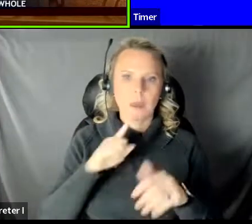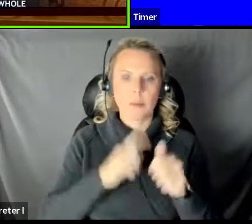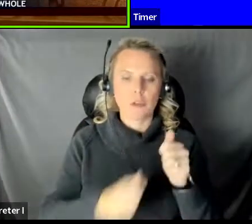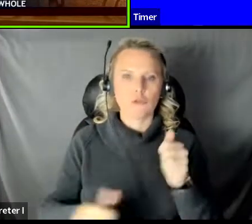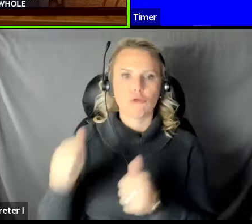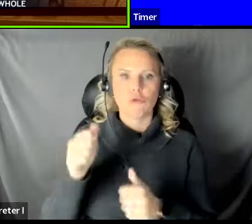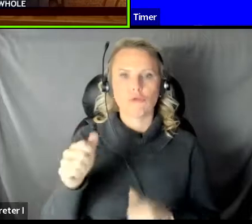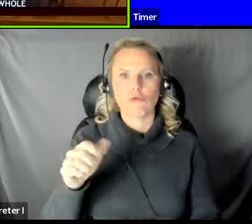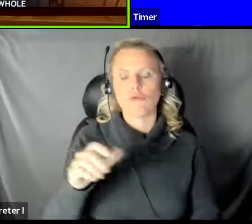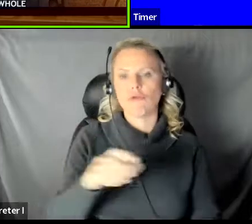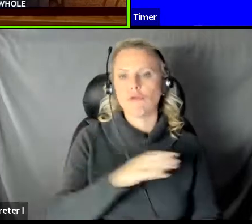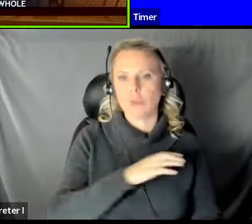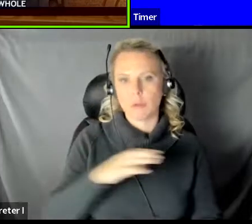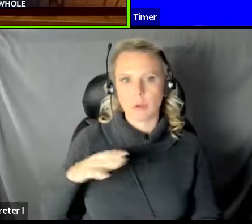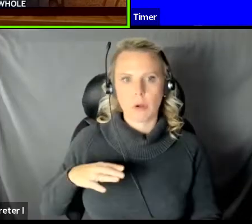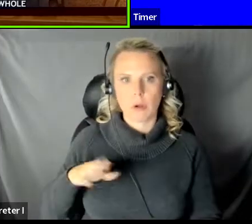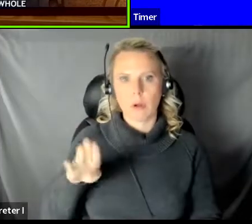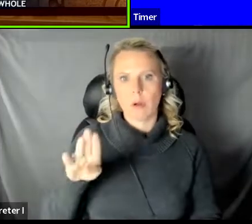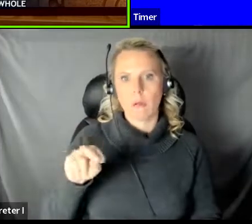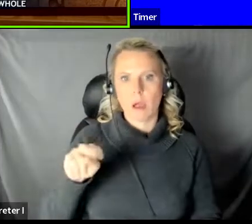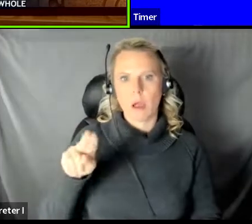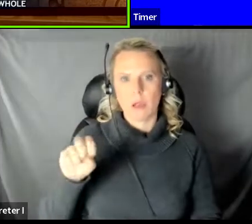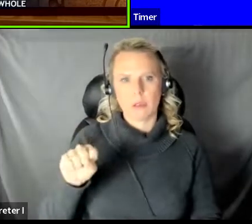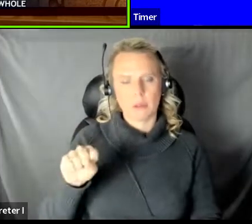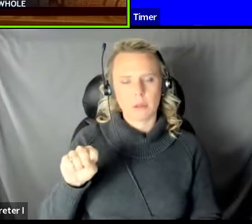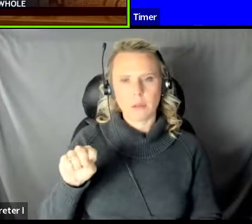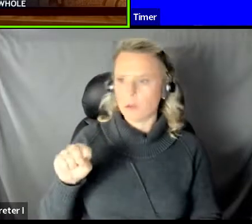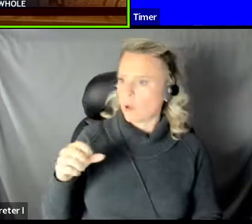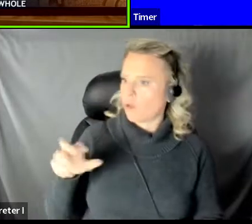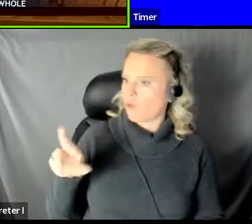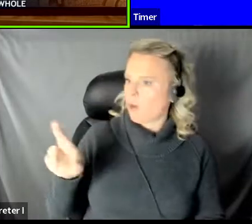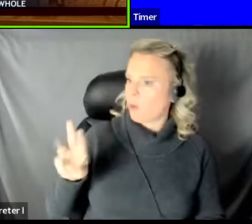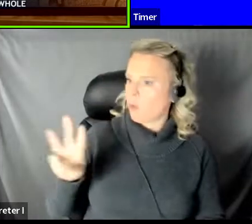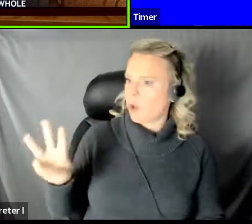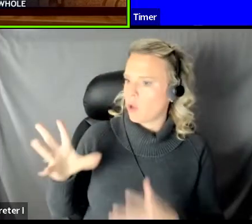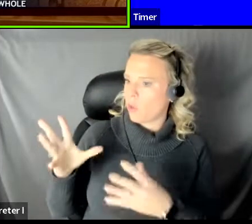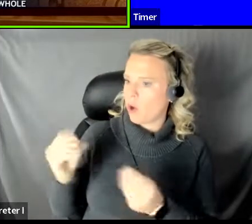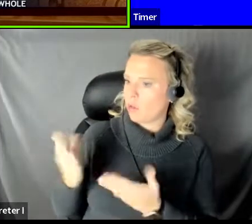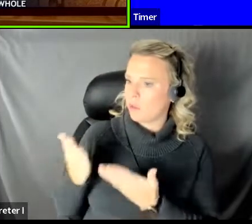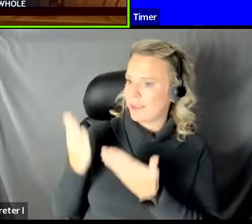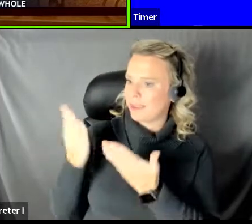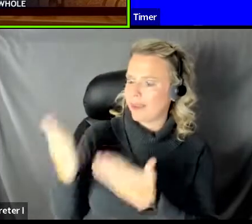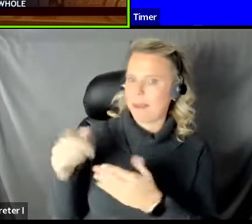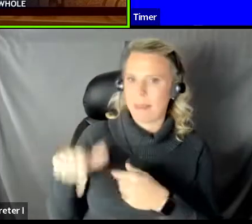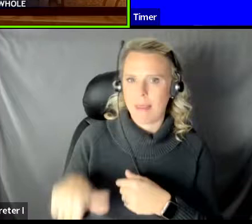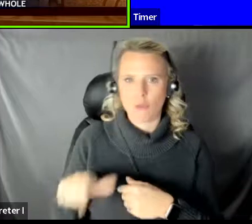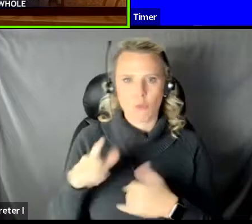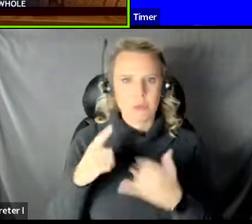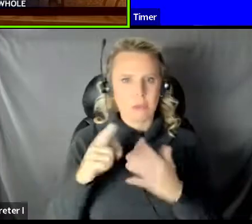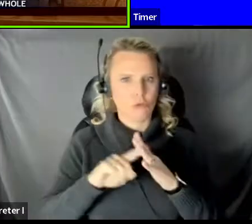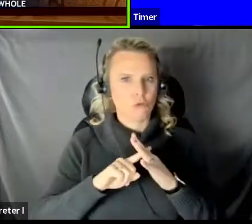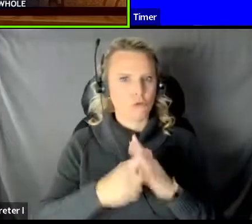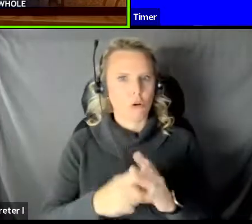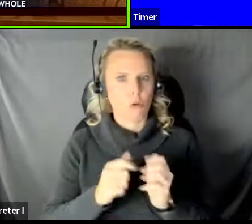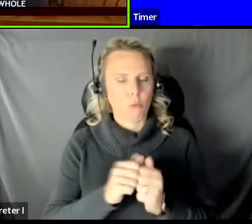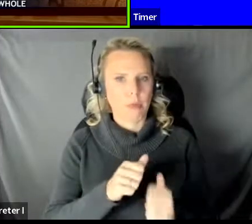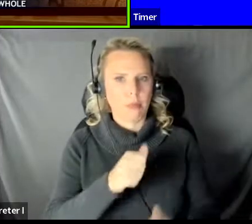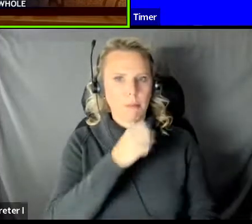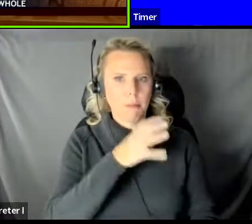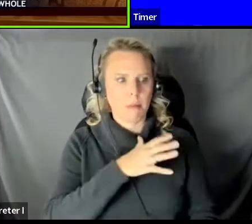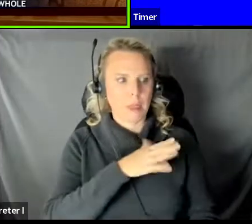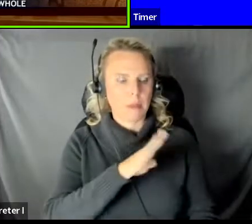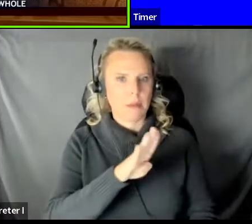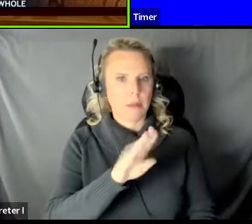by Councilmember Bonds. Let me first ask Councilmember White, do you have anything to present on this, or do we start with Ms. Bonds? I think